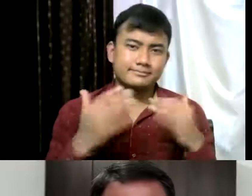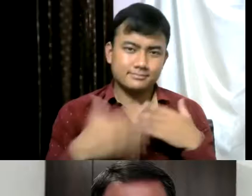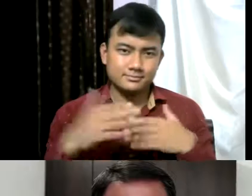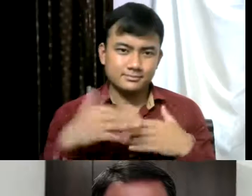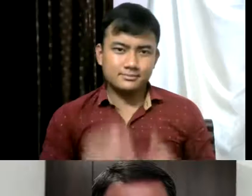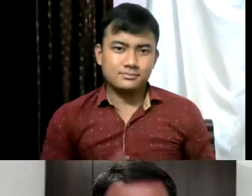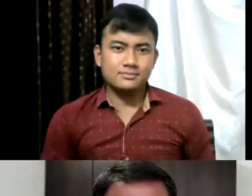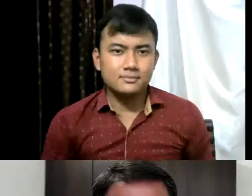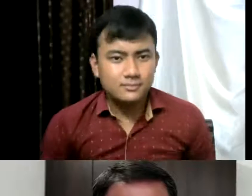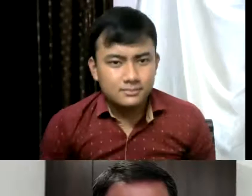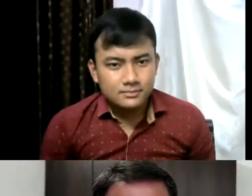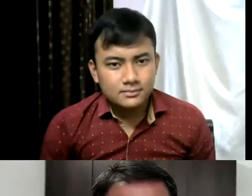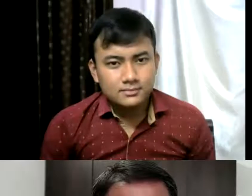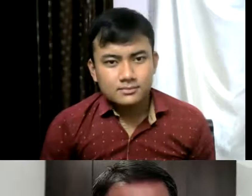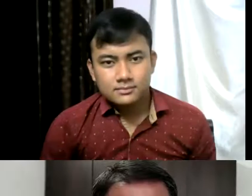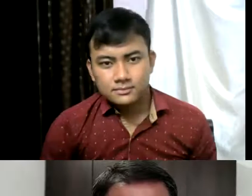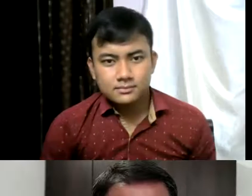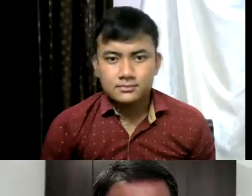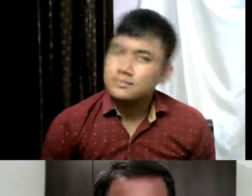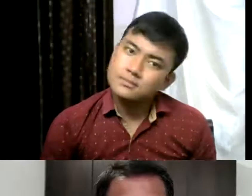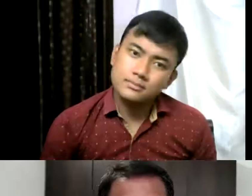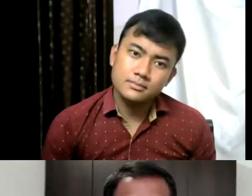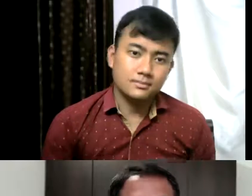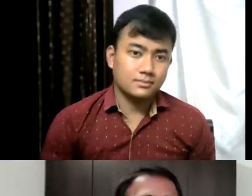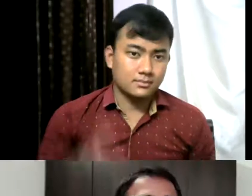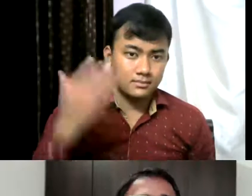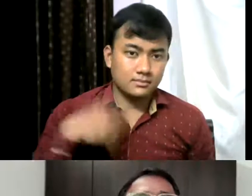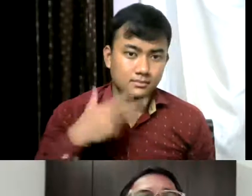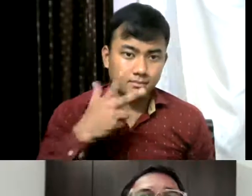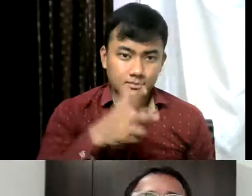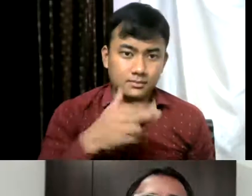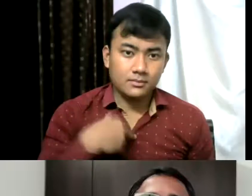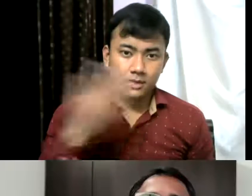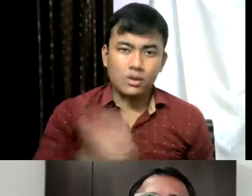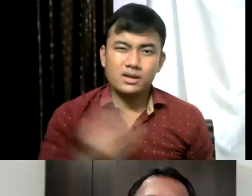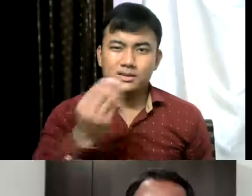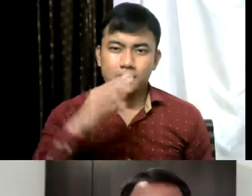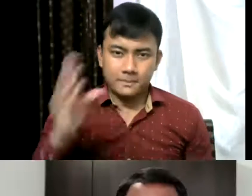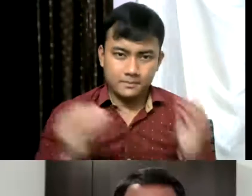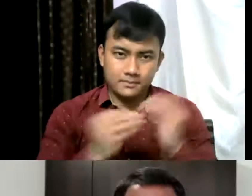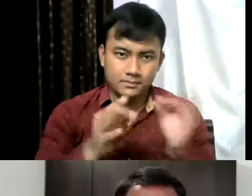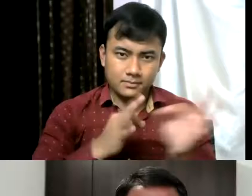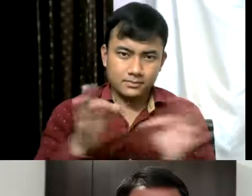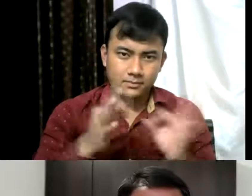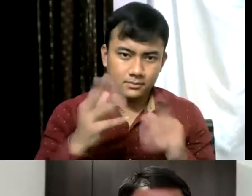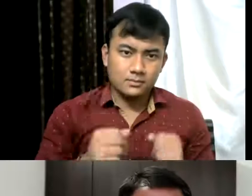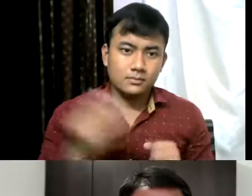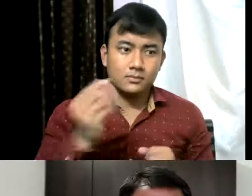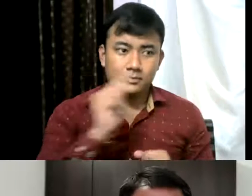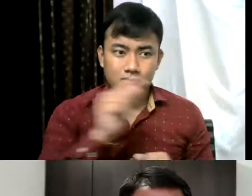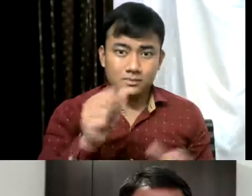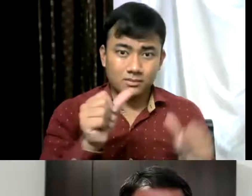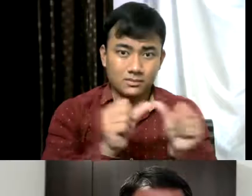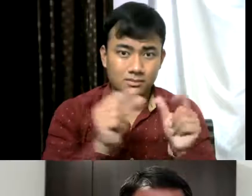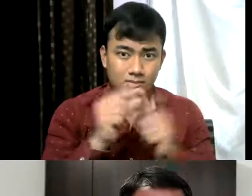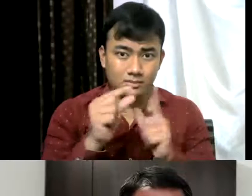I'm still thinking of the last question and what Smita just said, and I just want to add something to it. Because none of these apps,